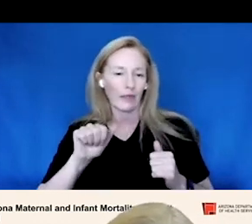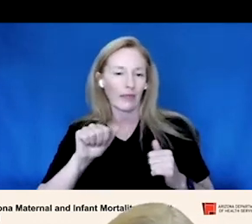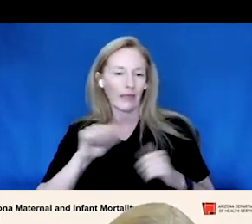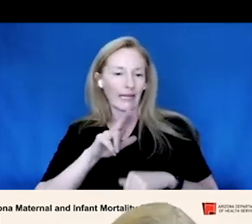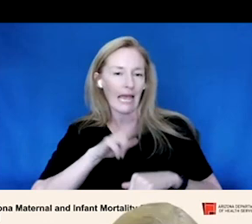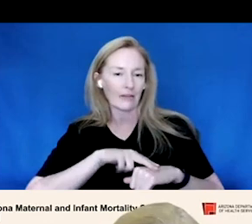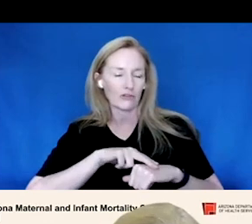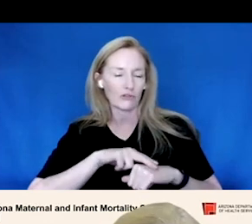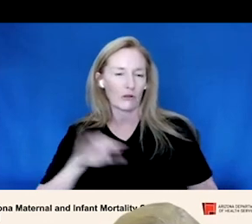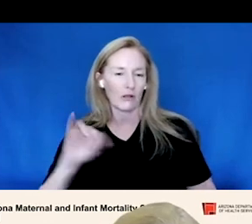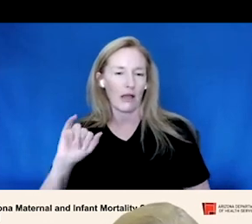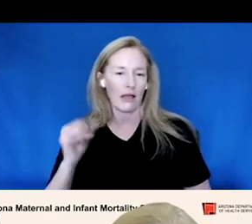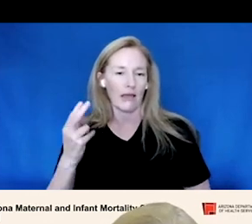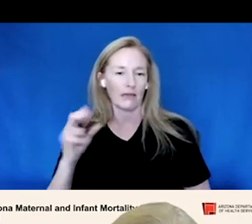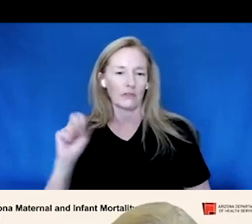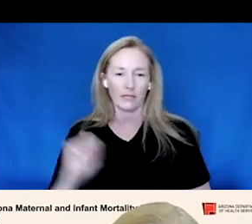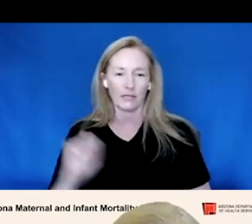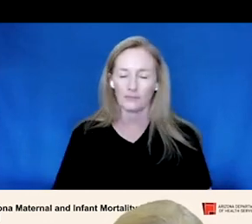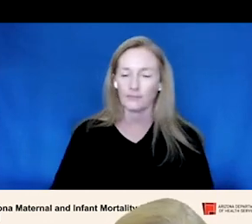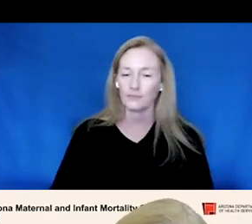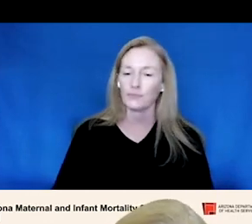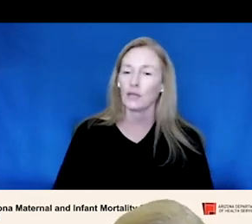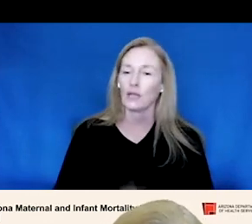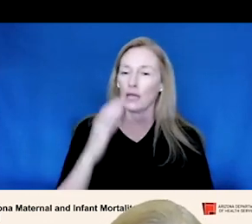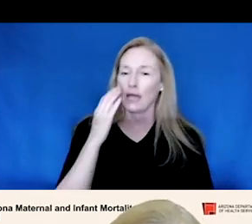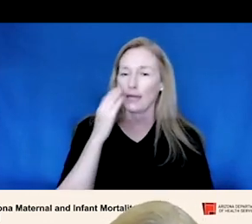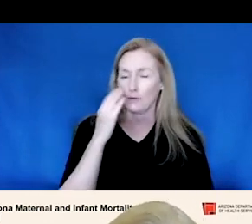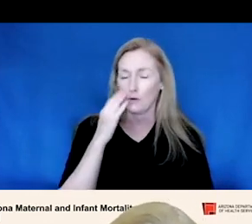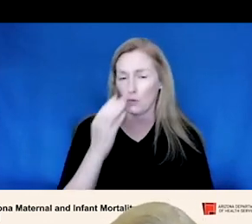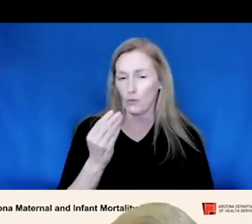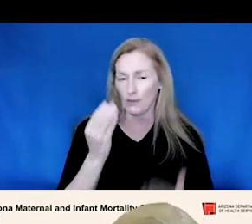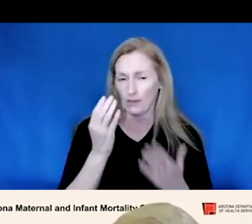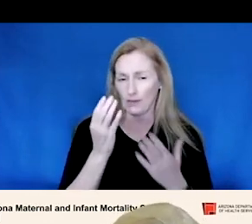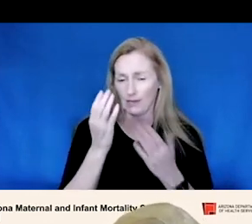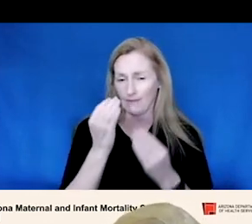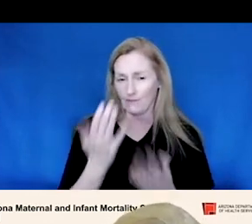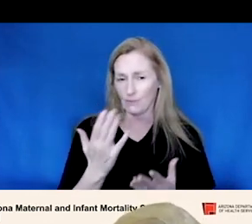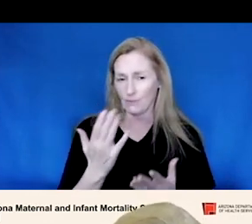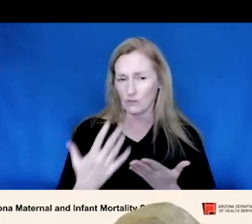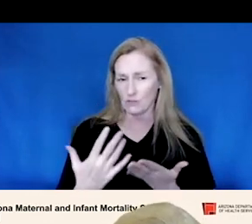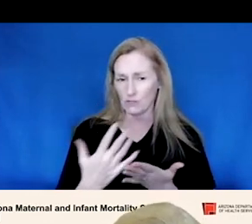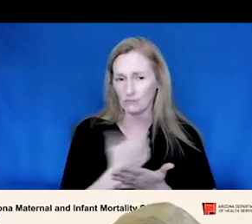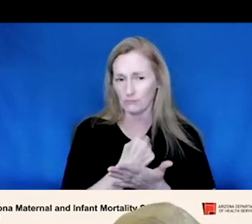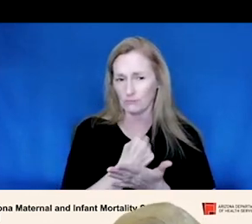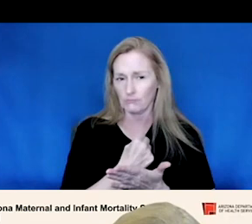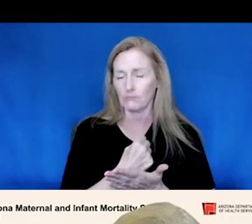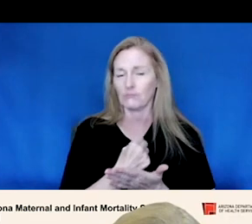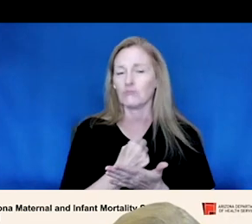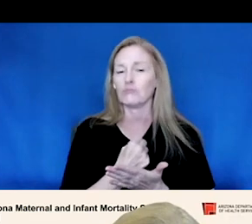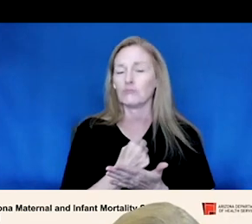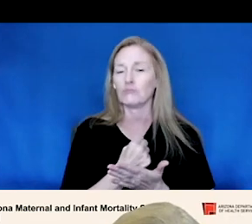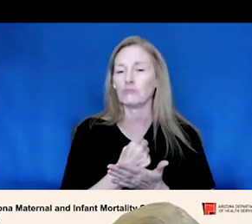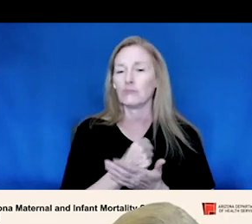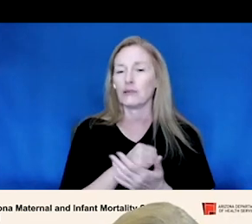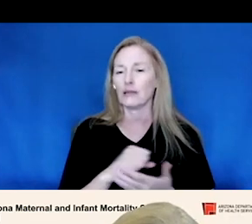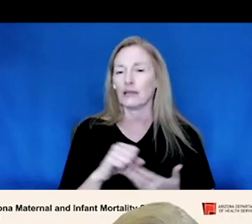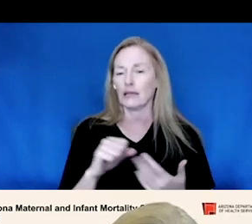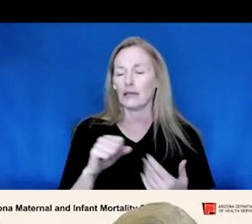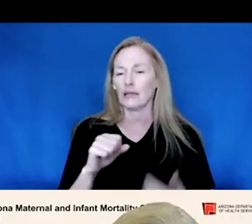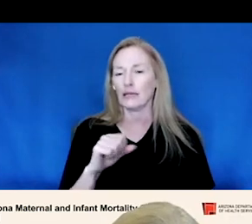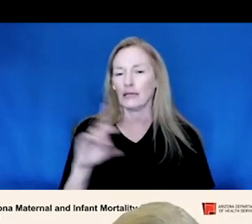Well, I know that the information is collected in a data system called